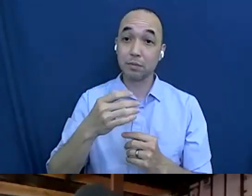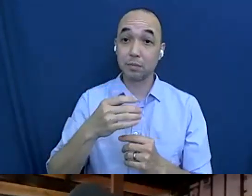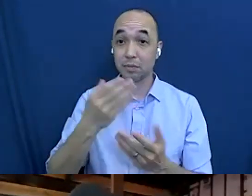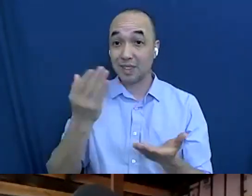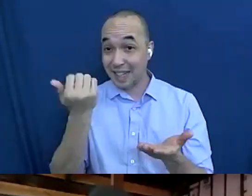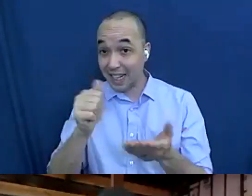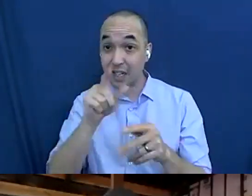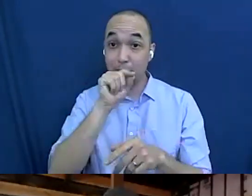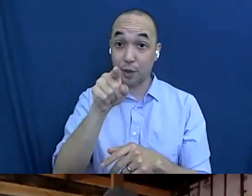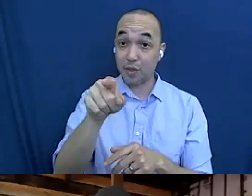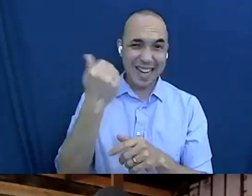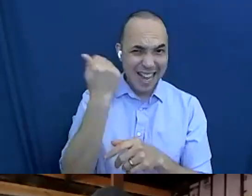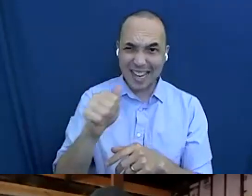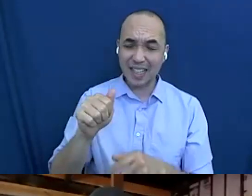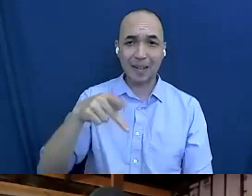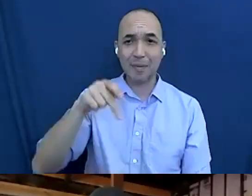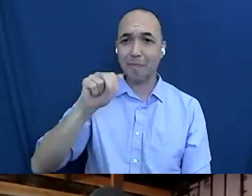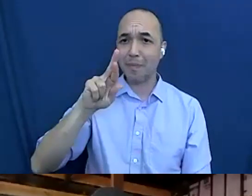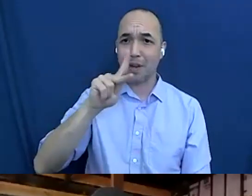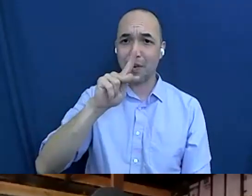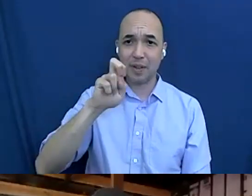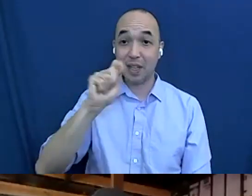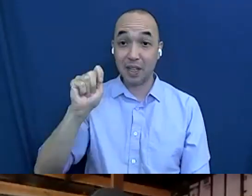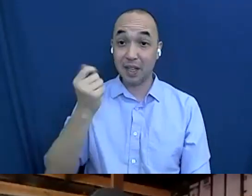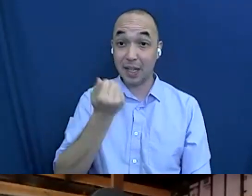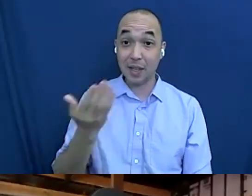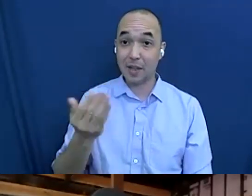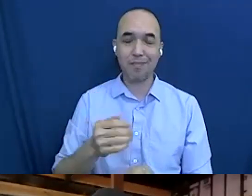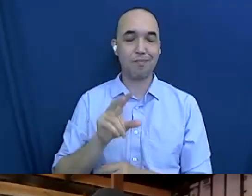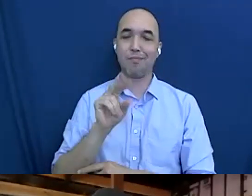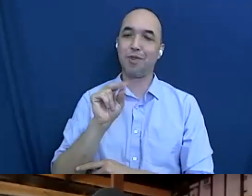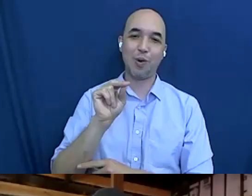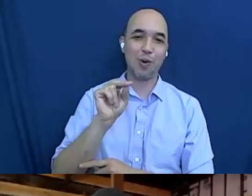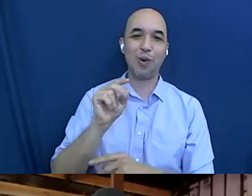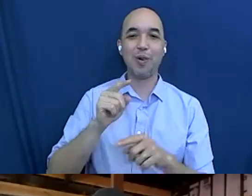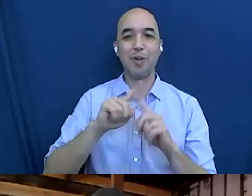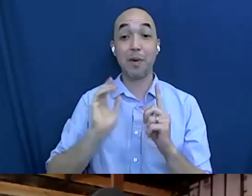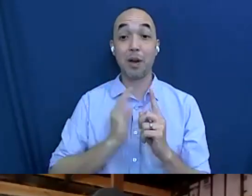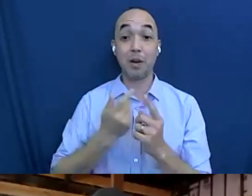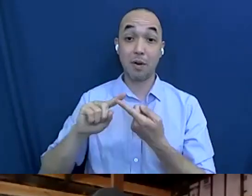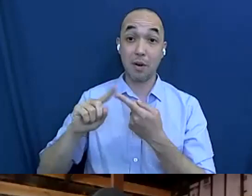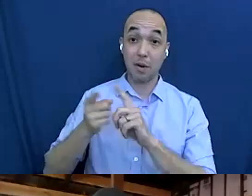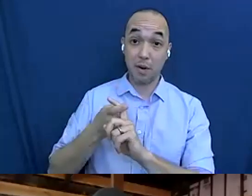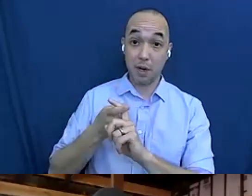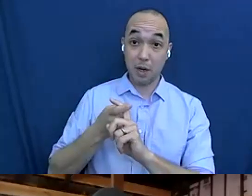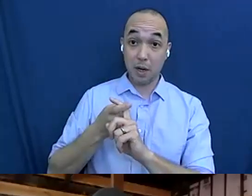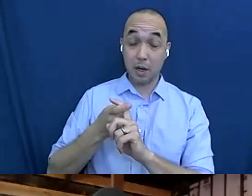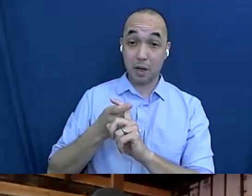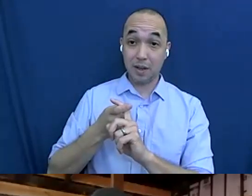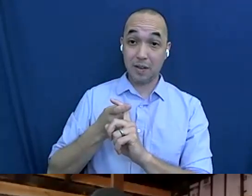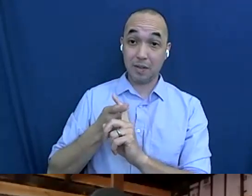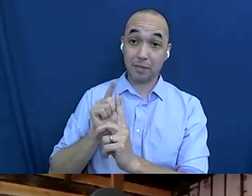Have you guys had a bird pet? No, but we have a friend who, the wizard, who has